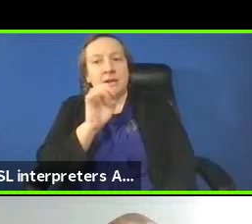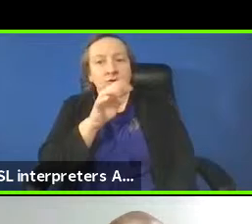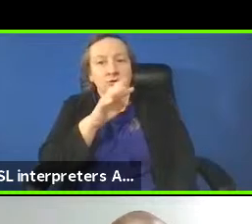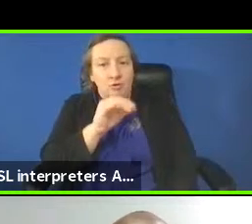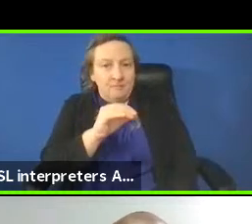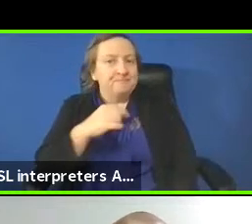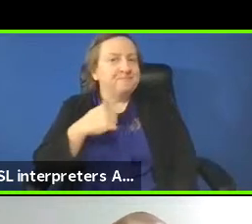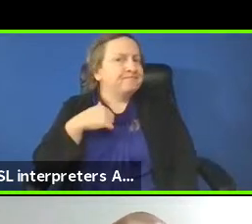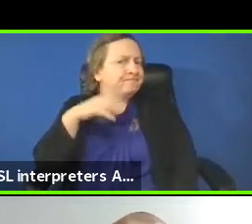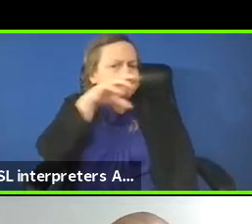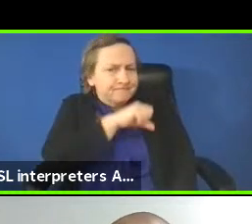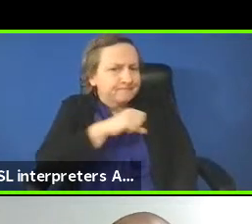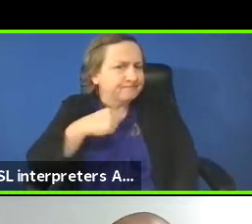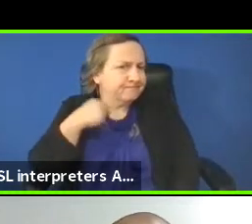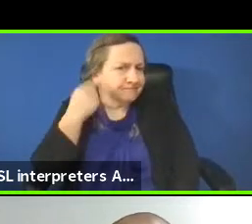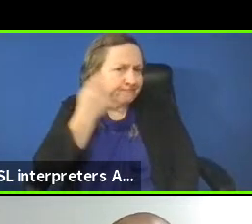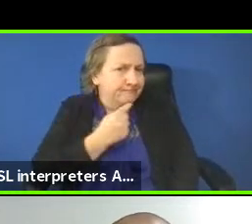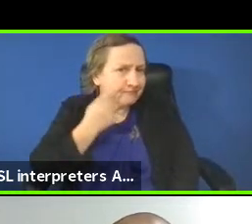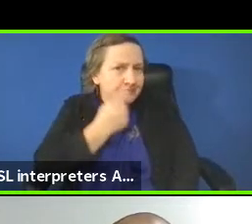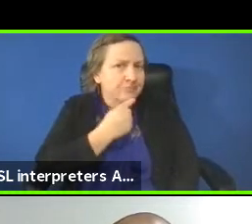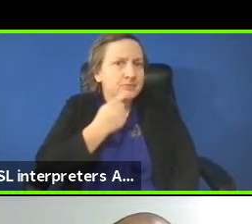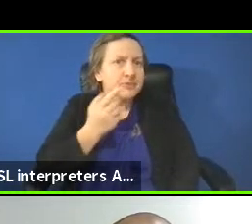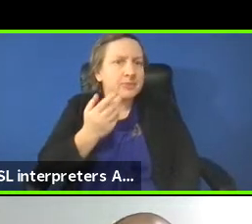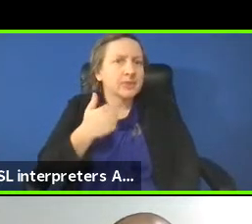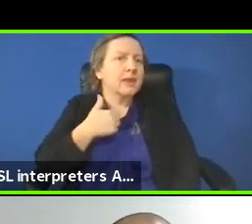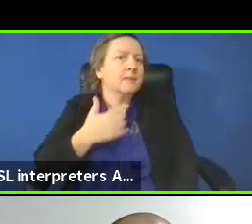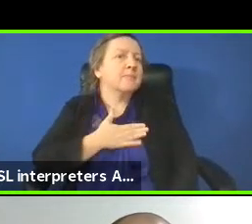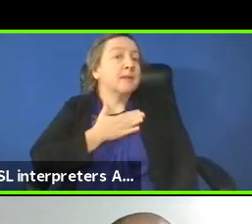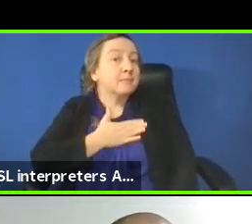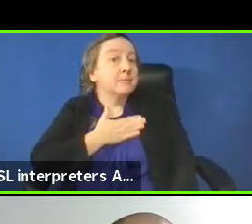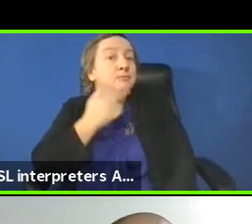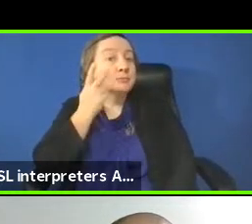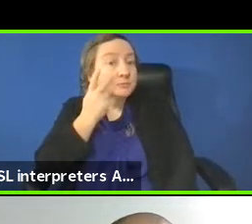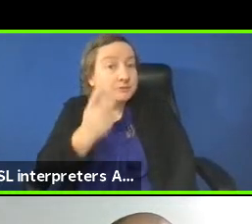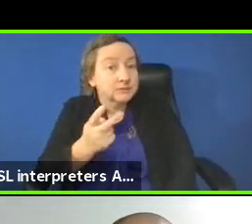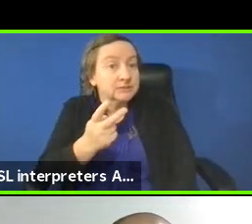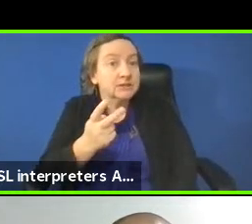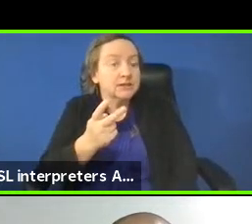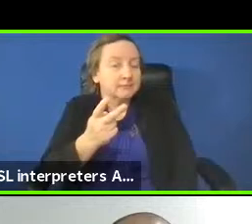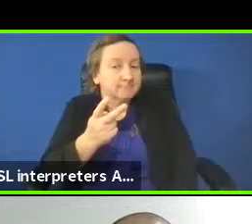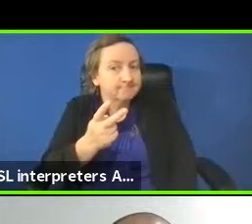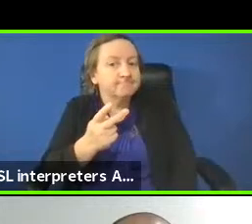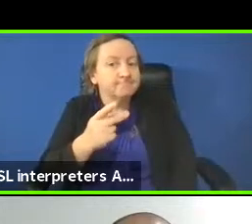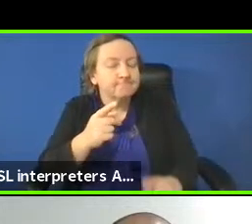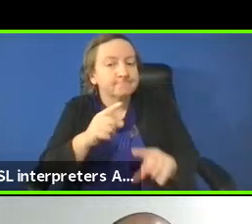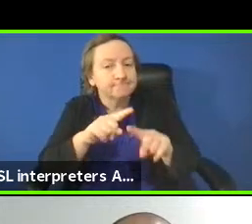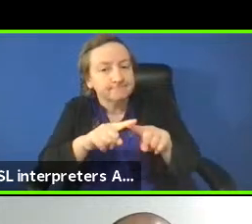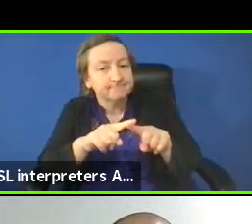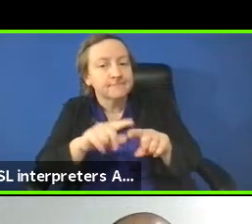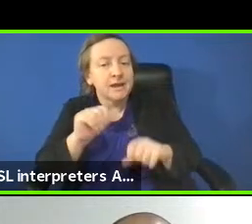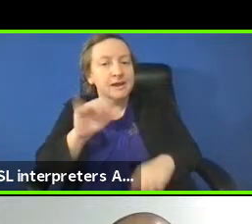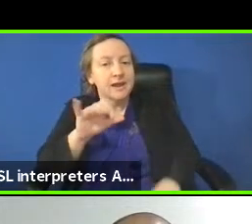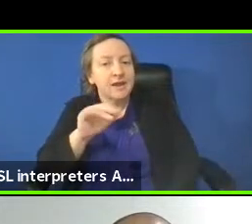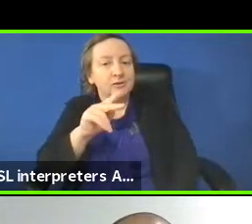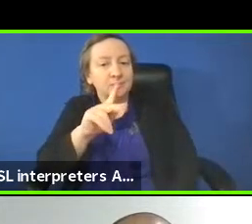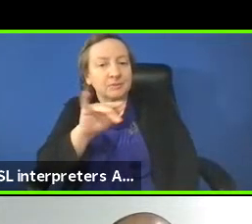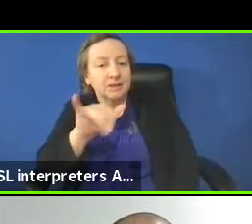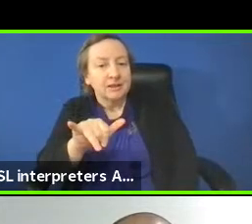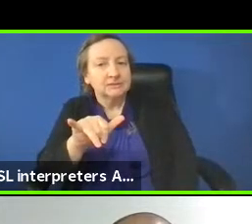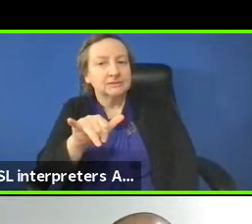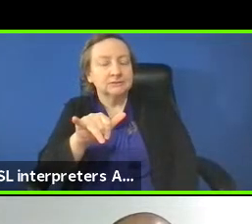guess I'm wondering, I'm happy to see the accountability mechanisms fleshed out.